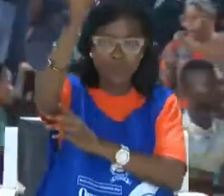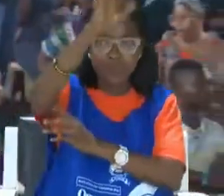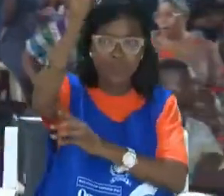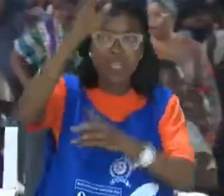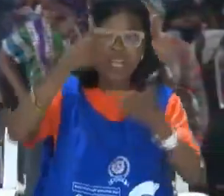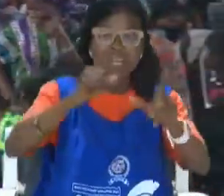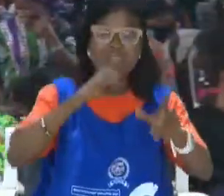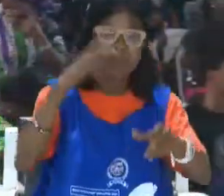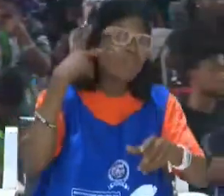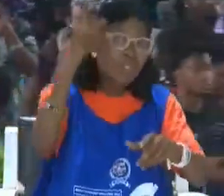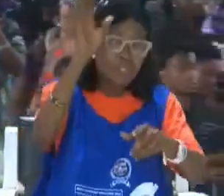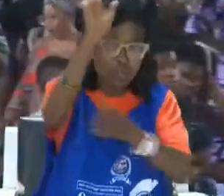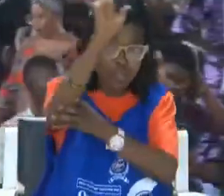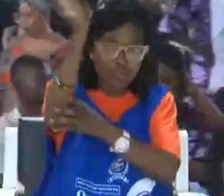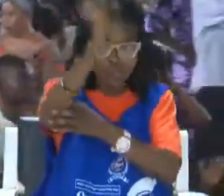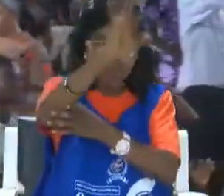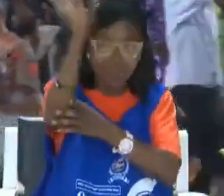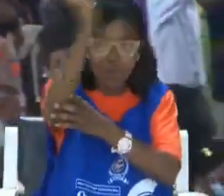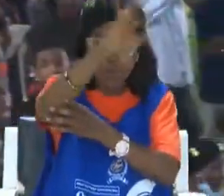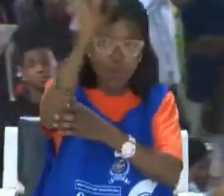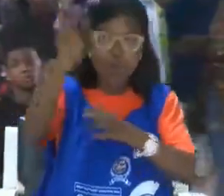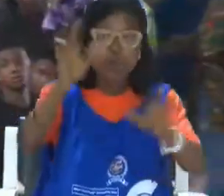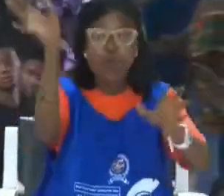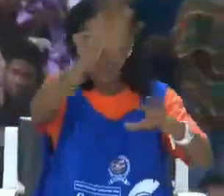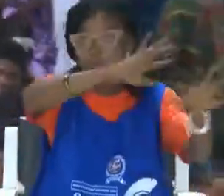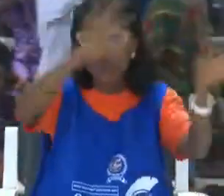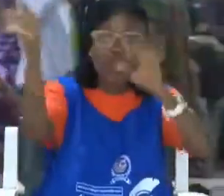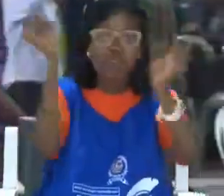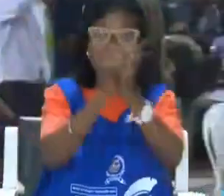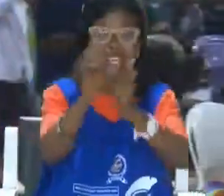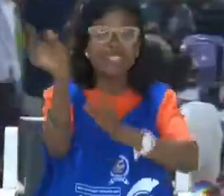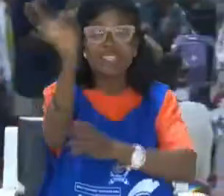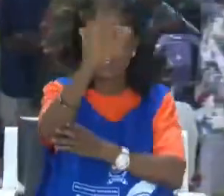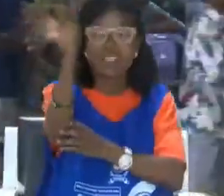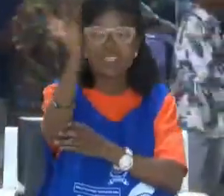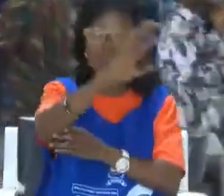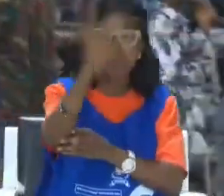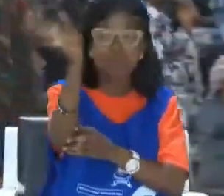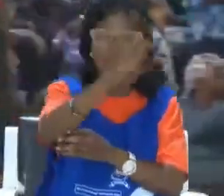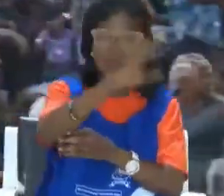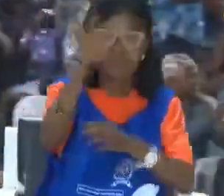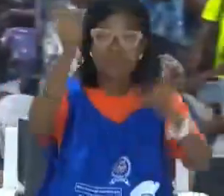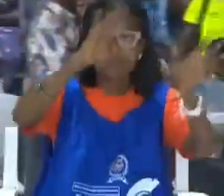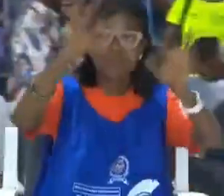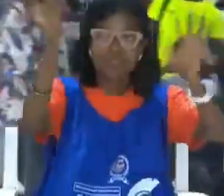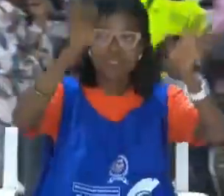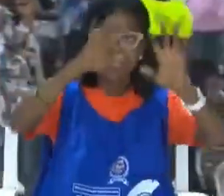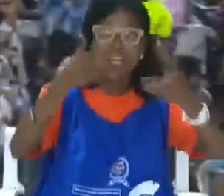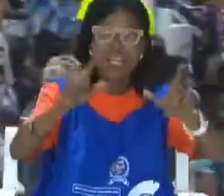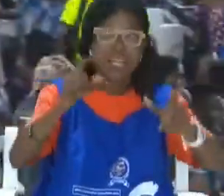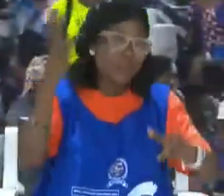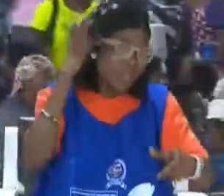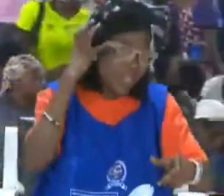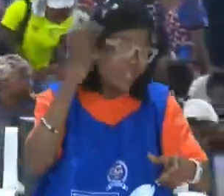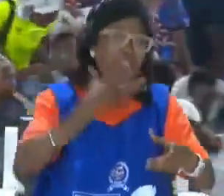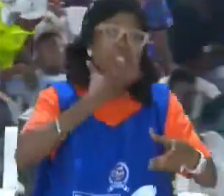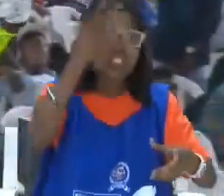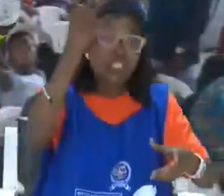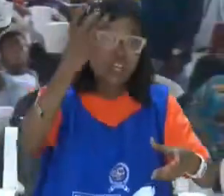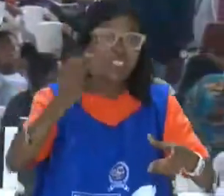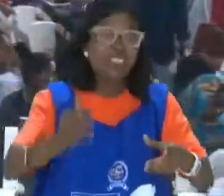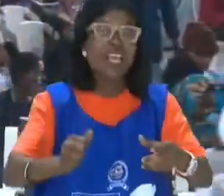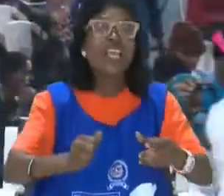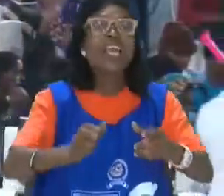see your hand. Wave the hand so that I know you really. And let me hear you shout, a